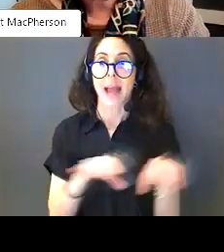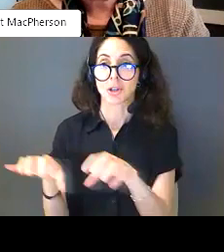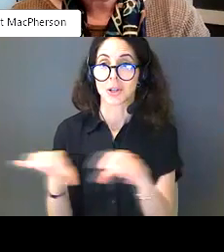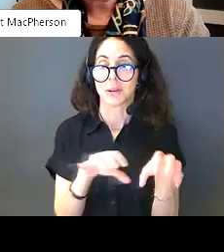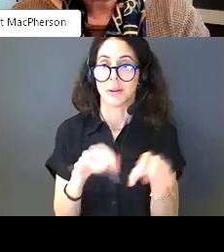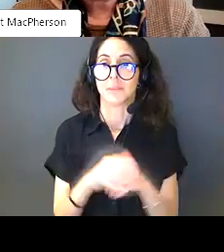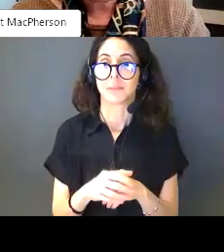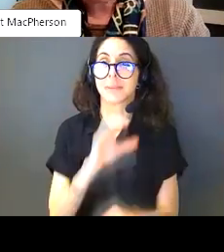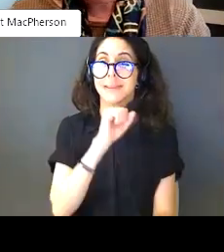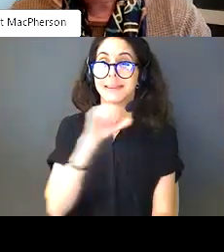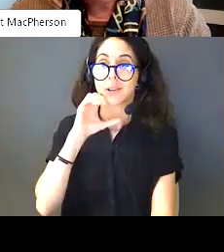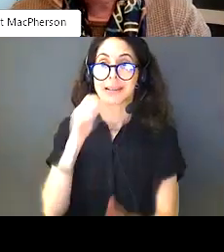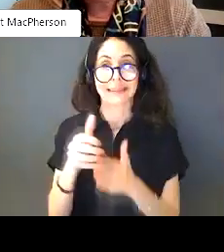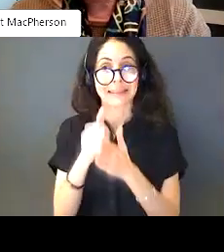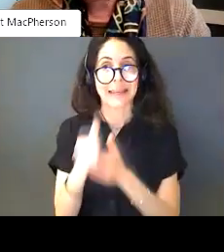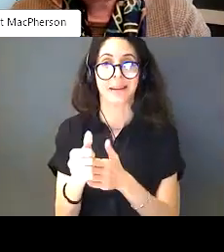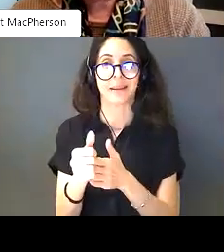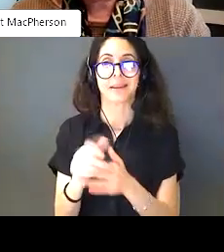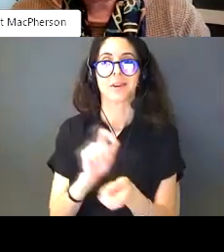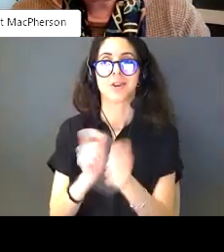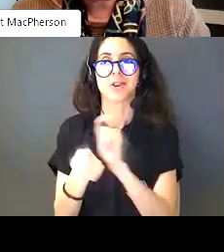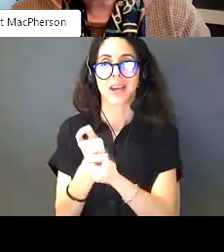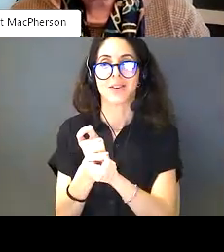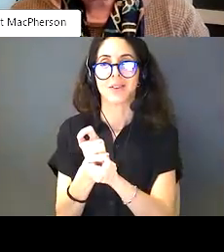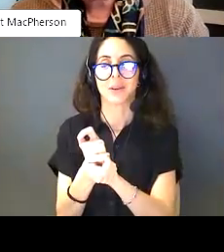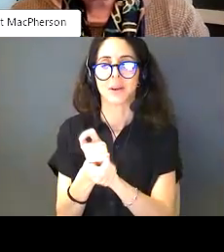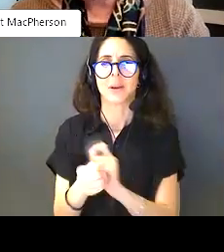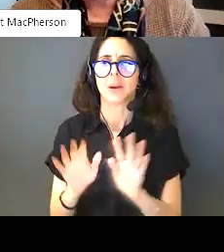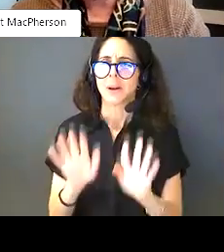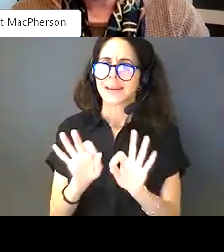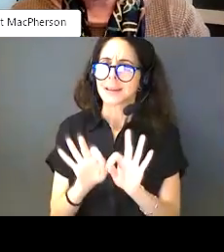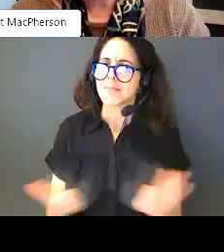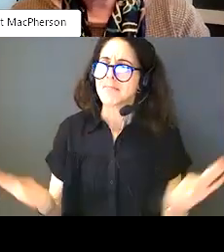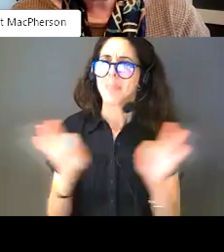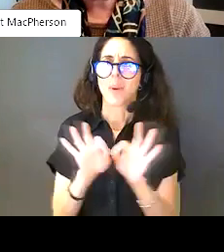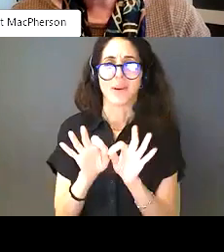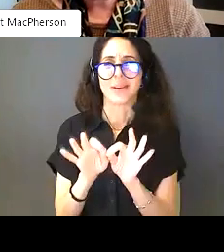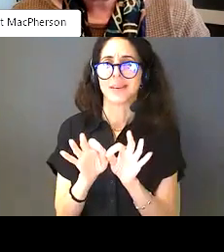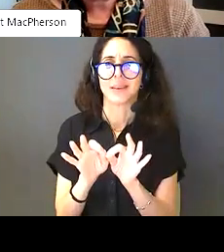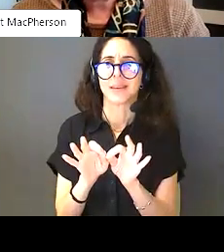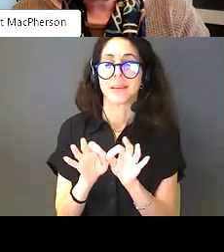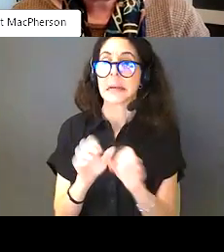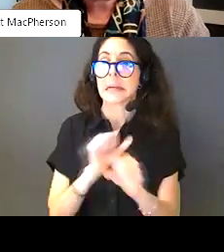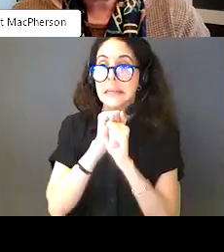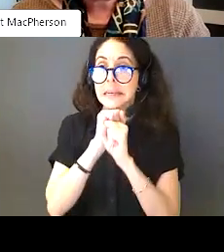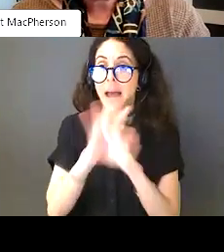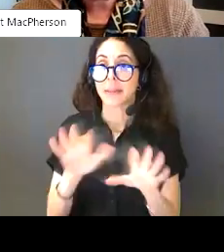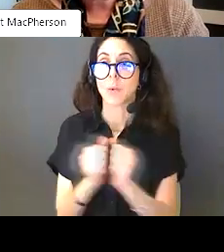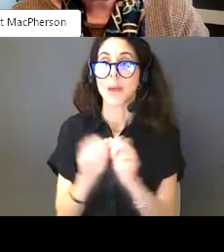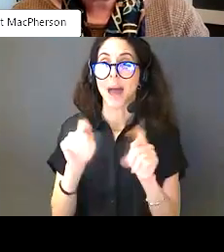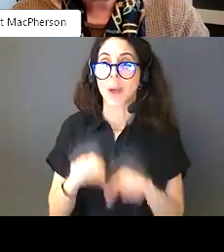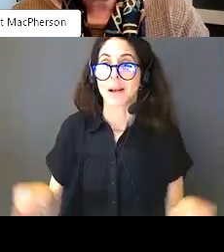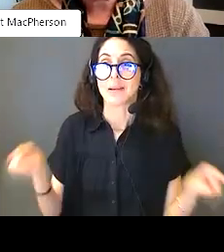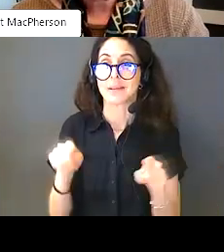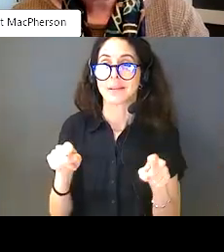about seniors leading change. It's so important, that idea, nothing about us without us, and that